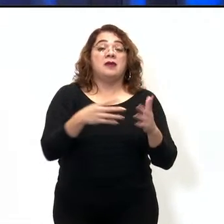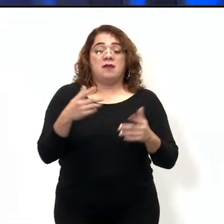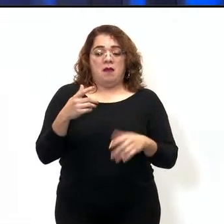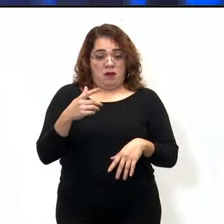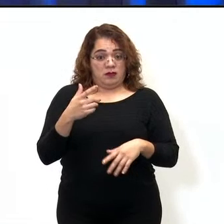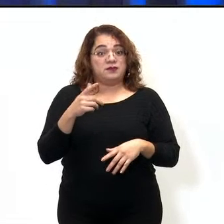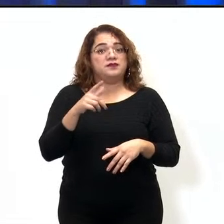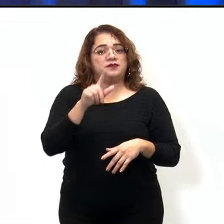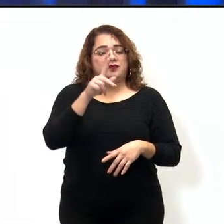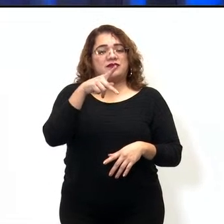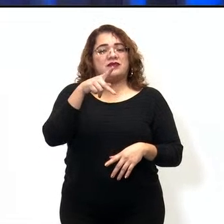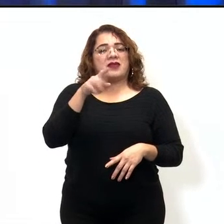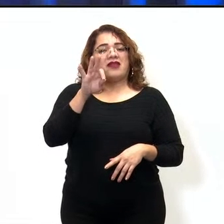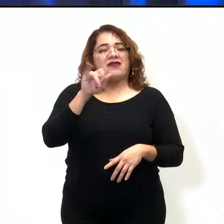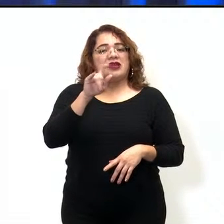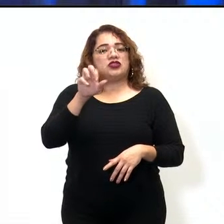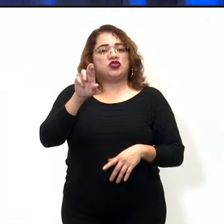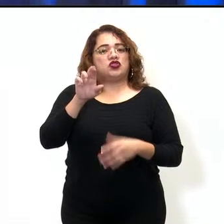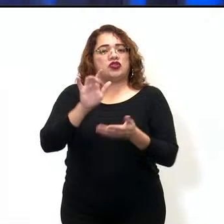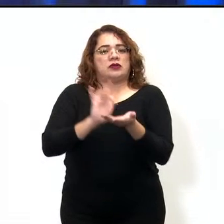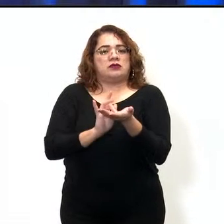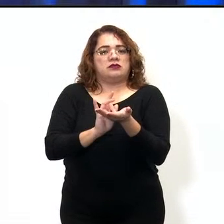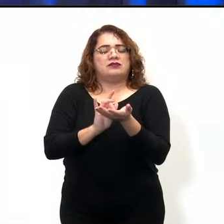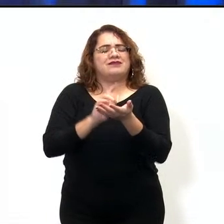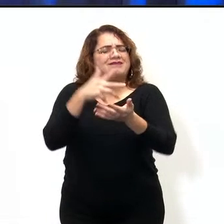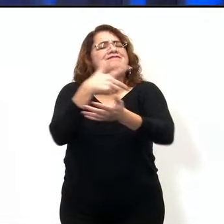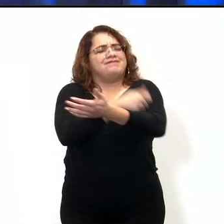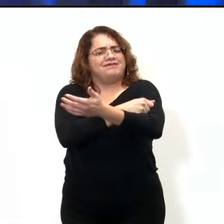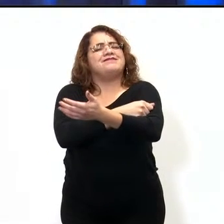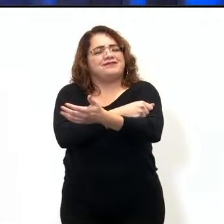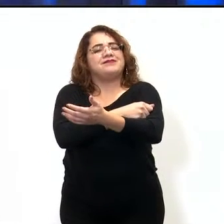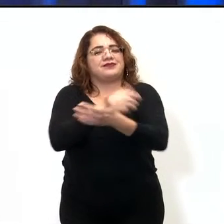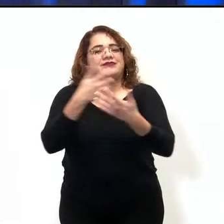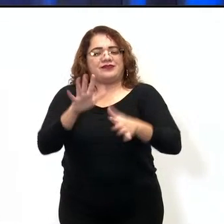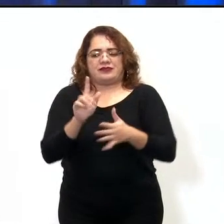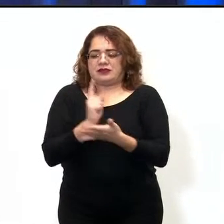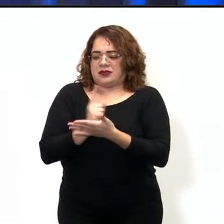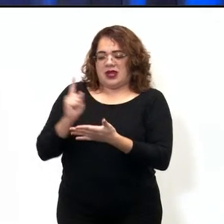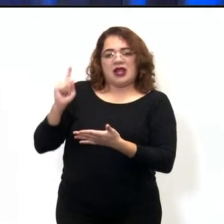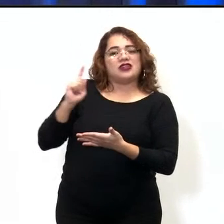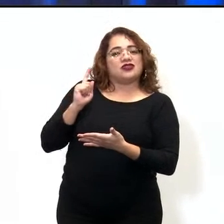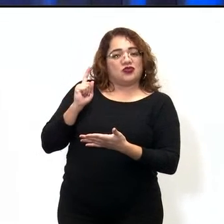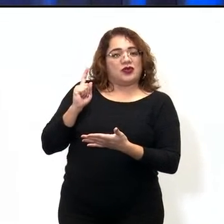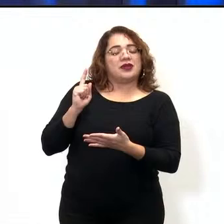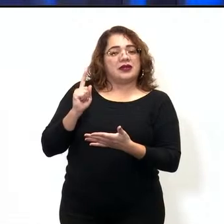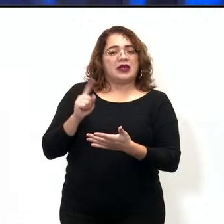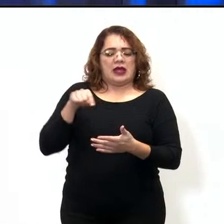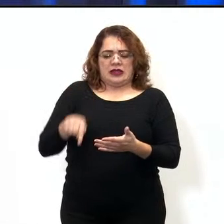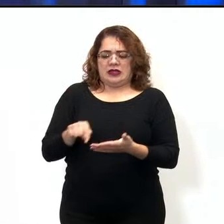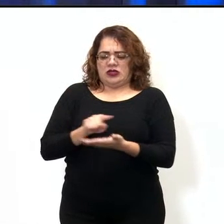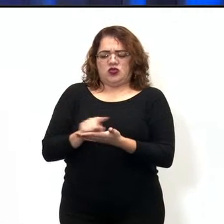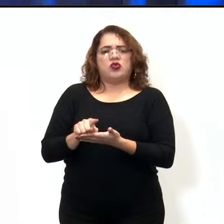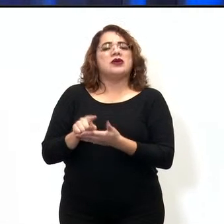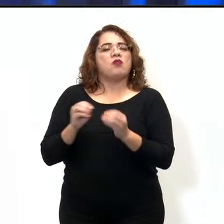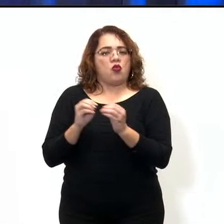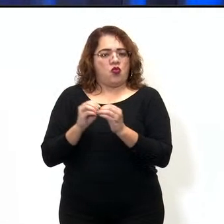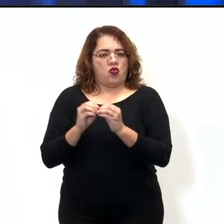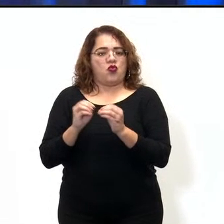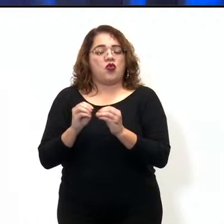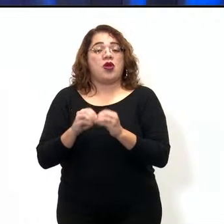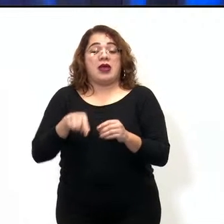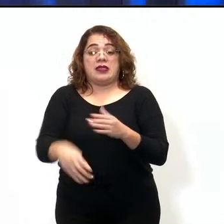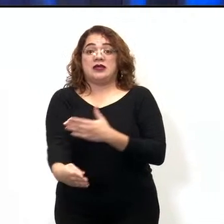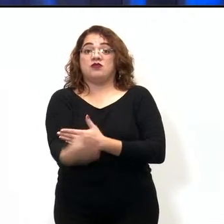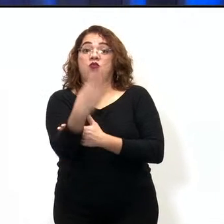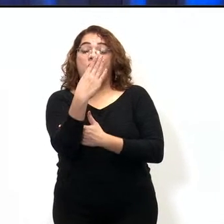receive an additional shipment of Pfizer vaccine. So they got their first shipment last week, and they received more early this week. And then early this